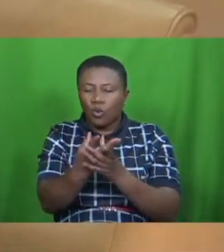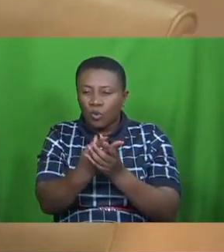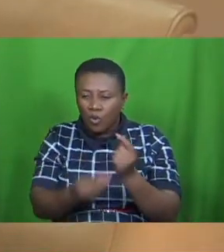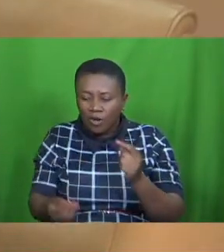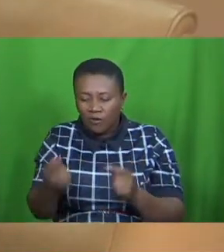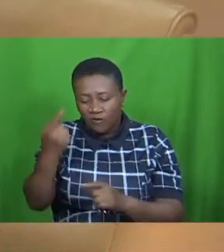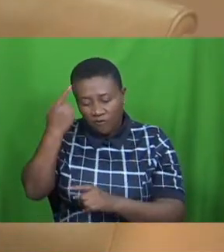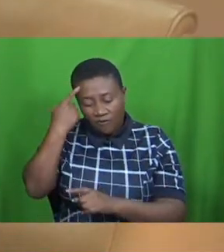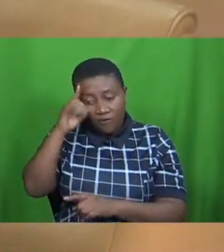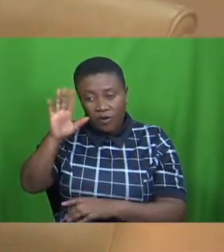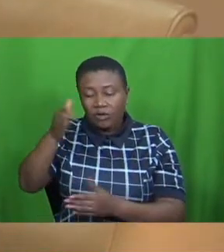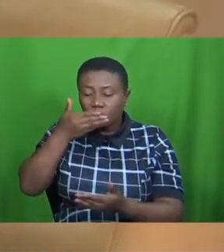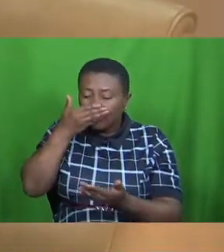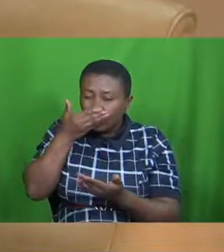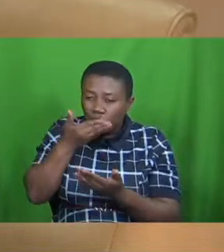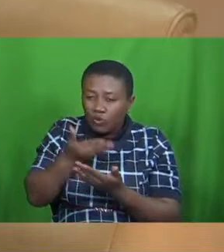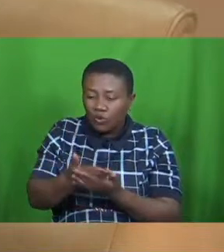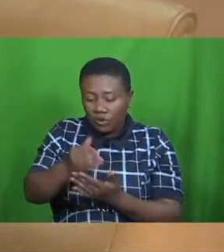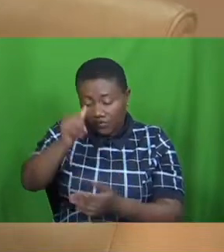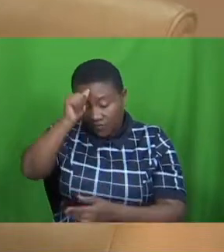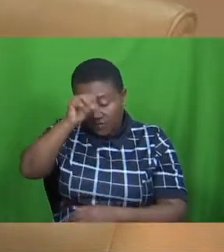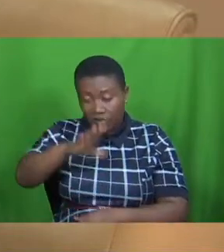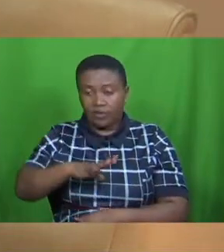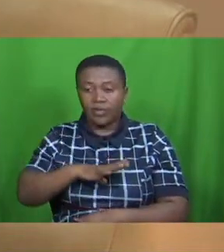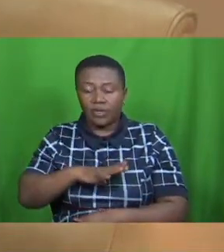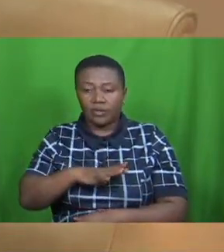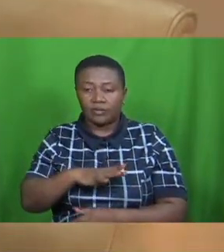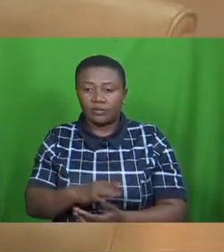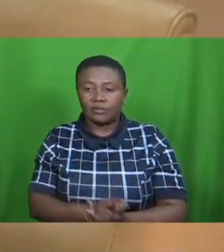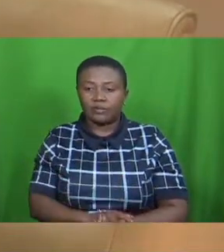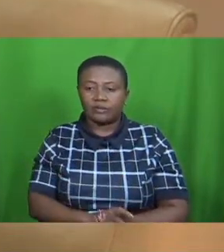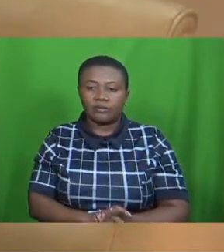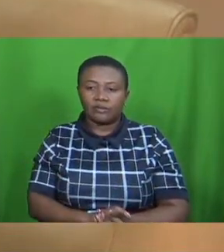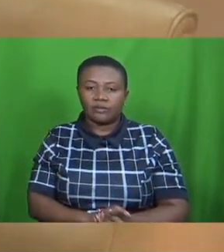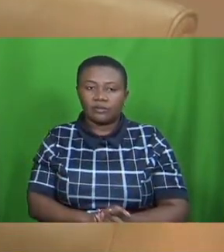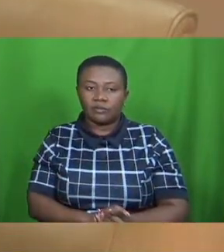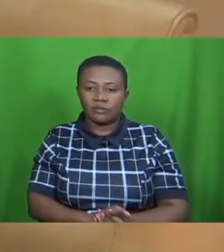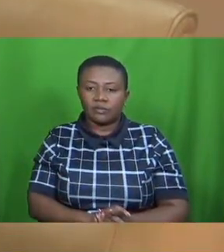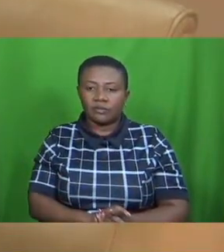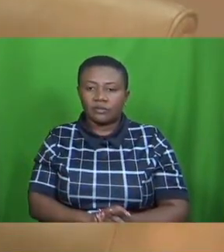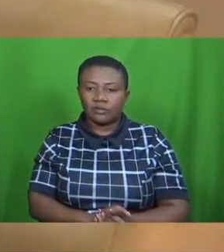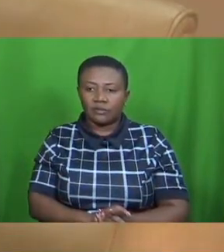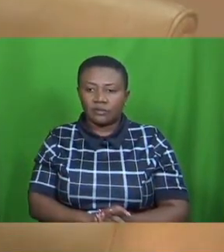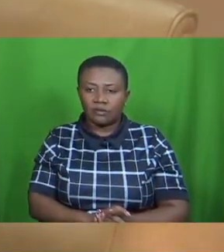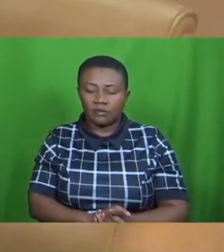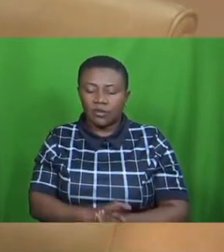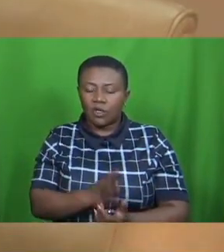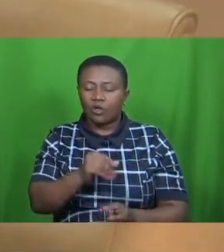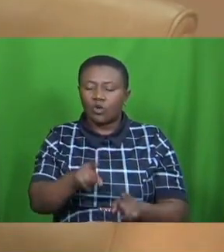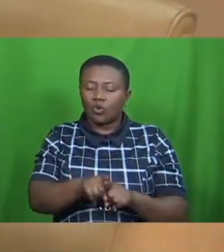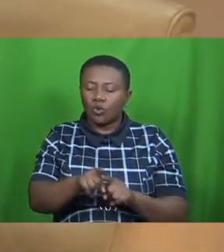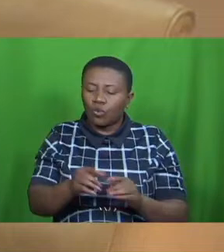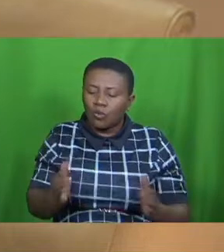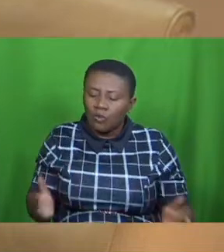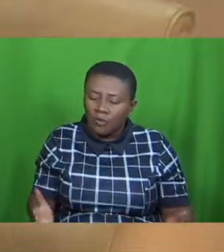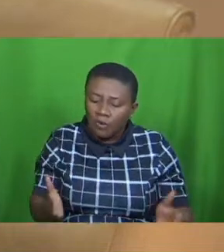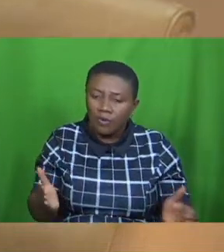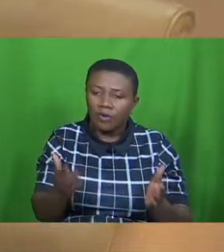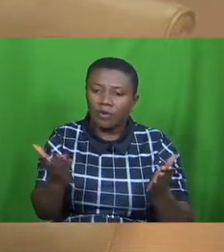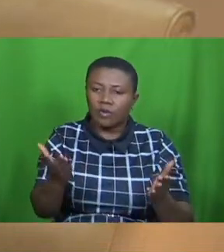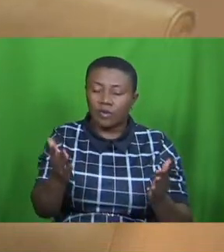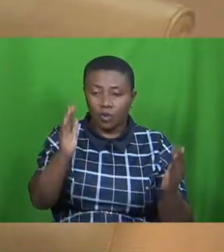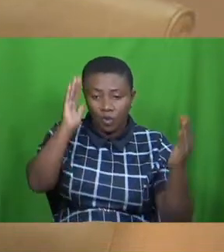gentleman that he was. An instrument of influence, hope,